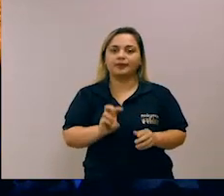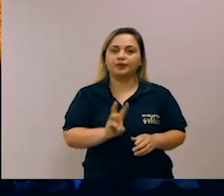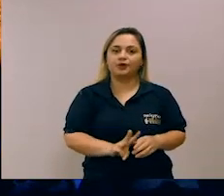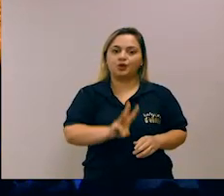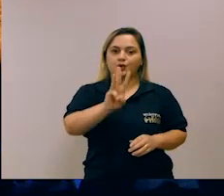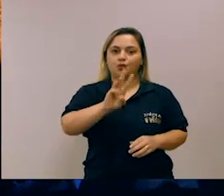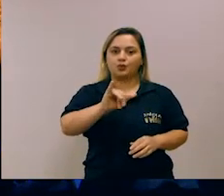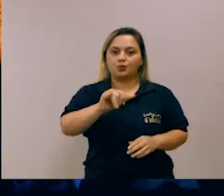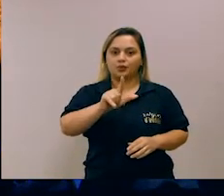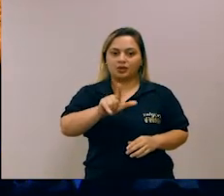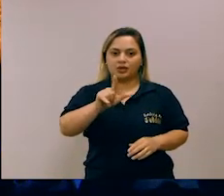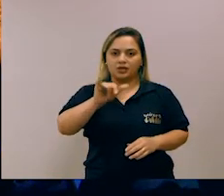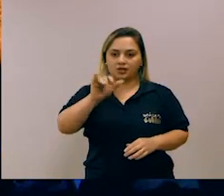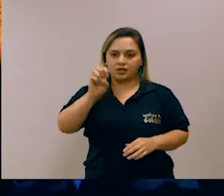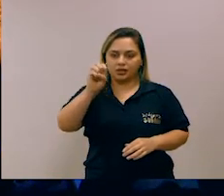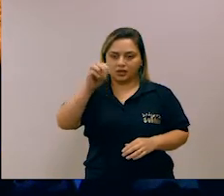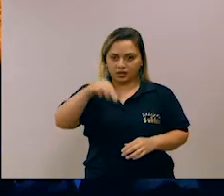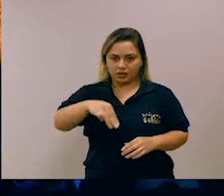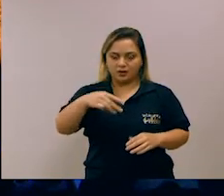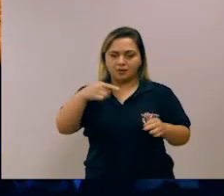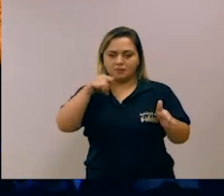So, William,